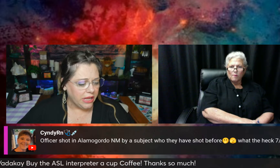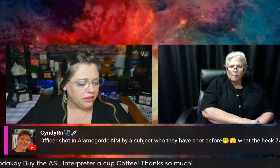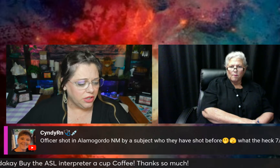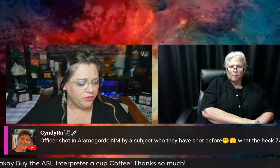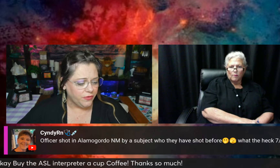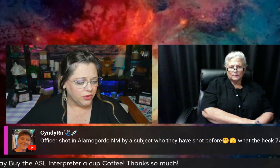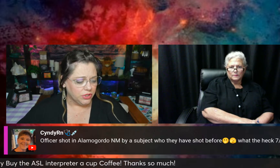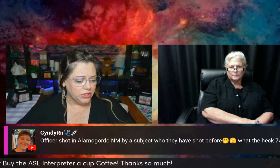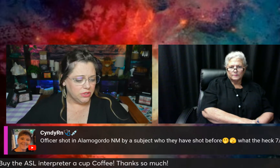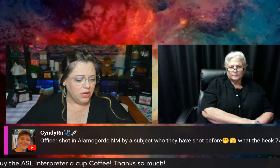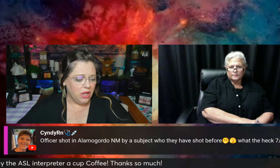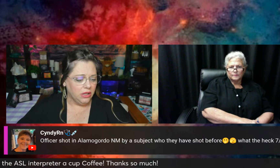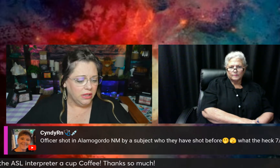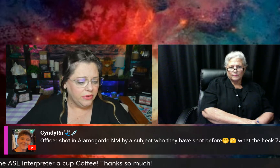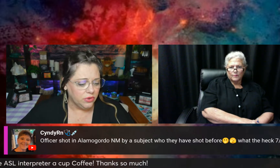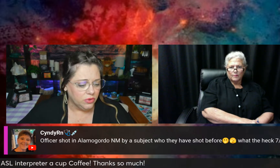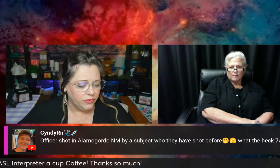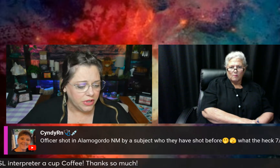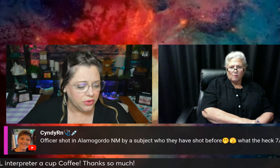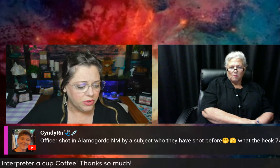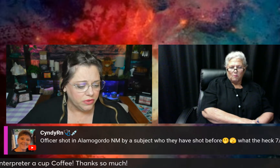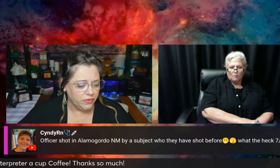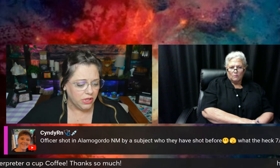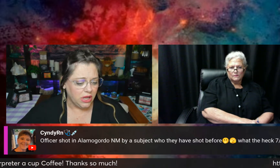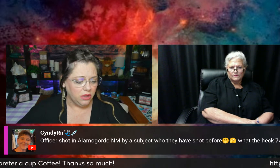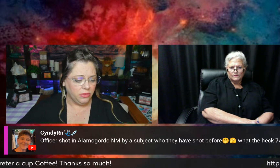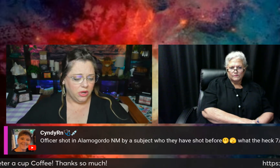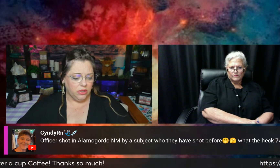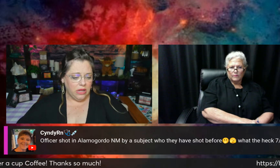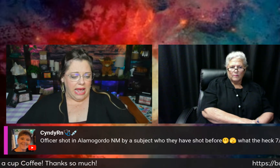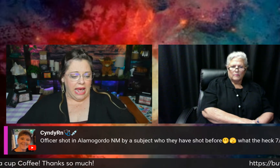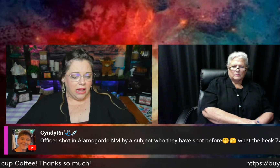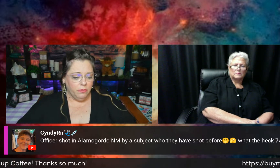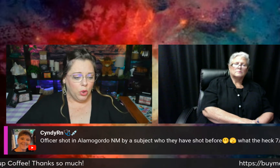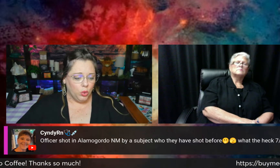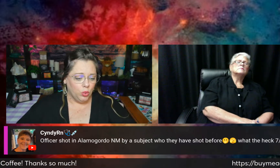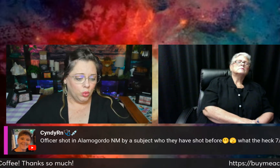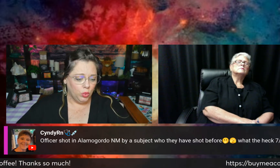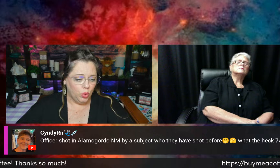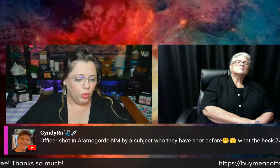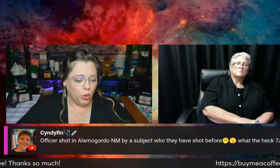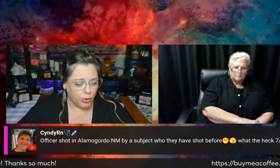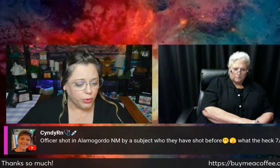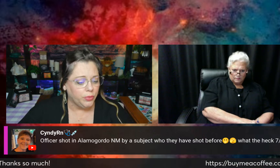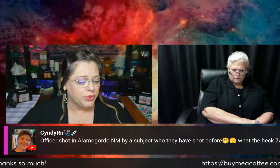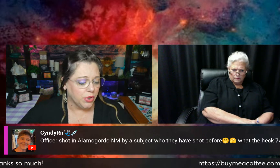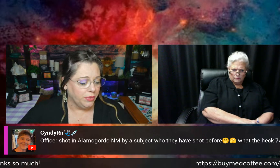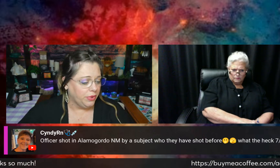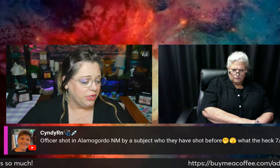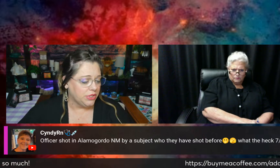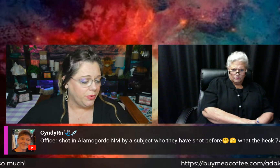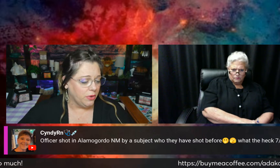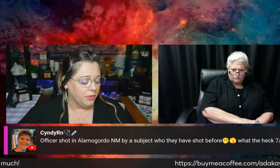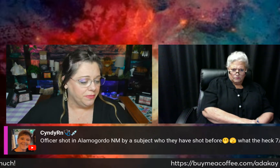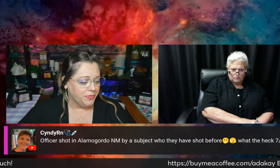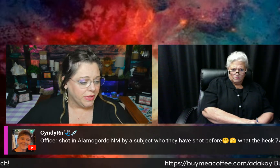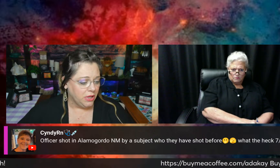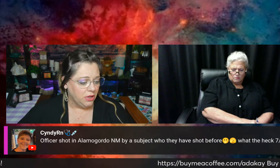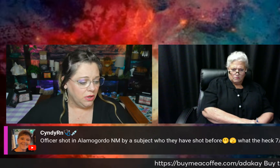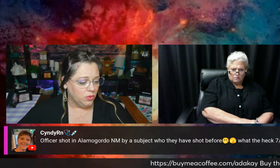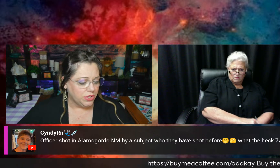41-year-old Anthony Ferguson, 11-year-old veteran of the Almo Gordo Police